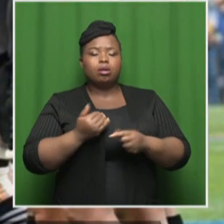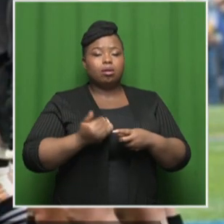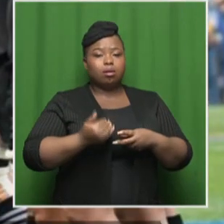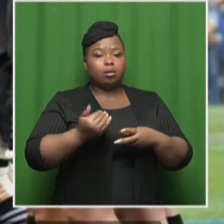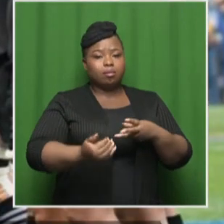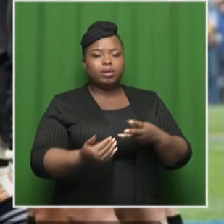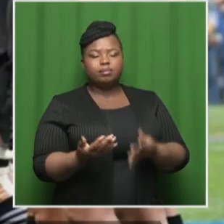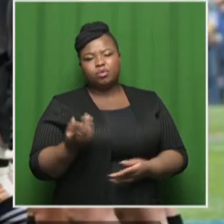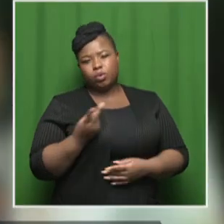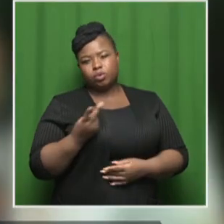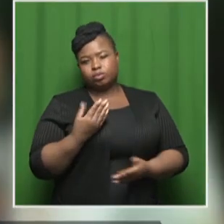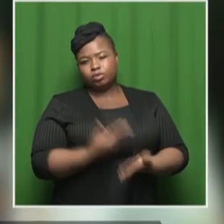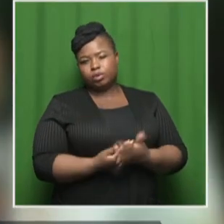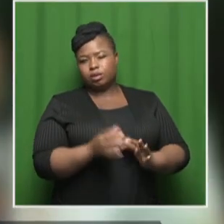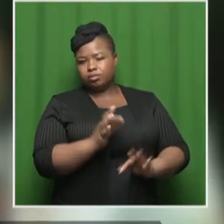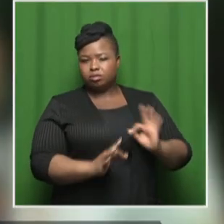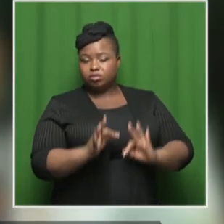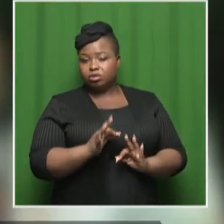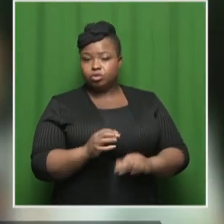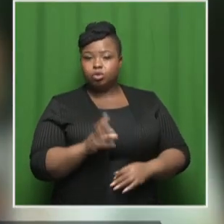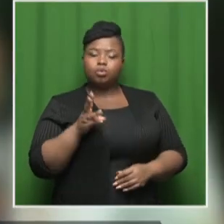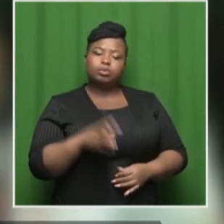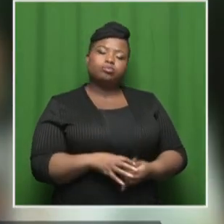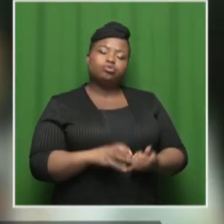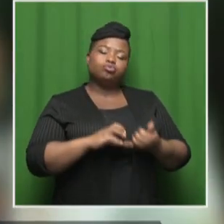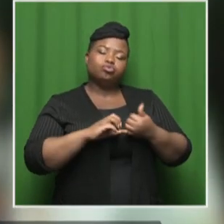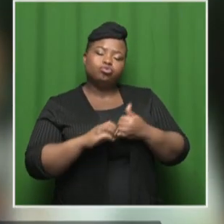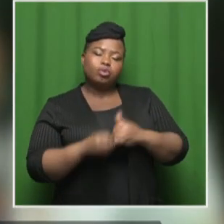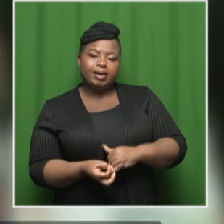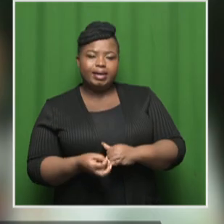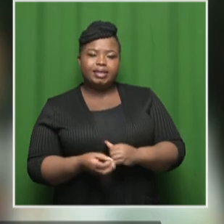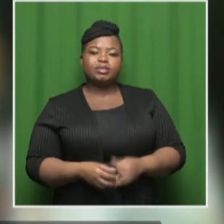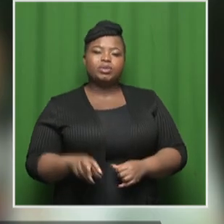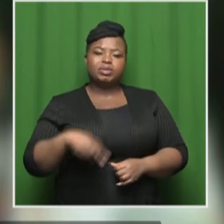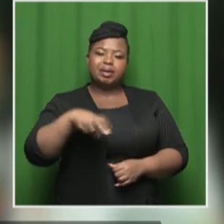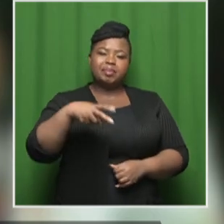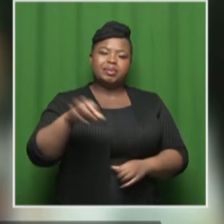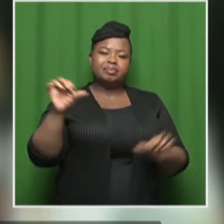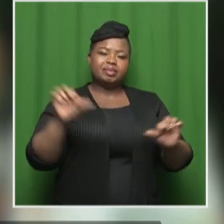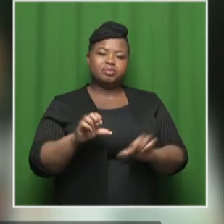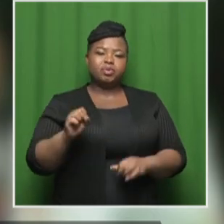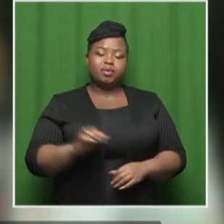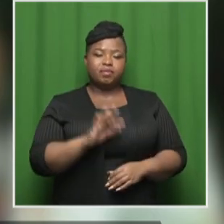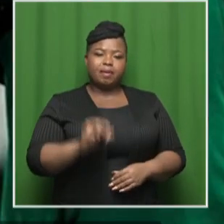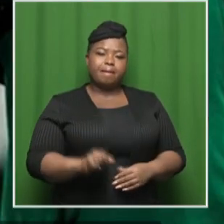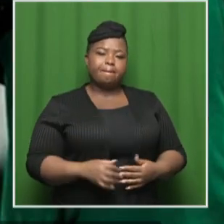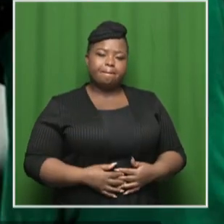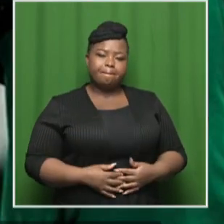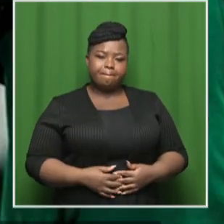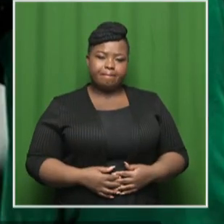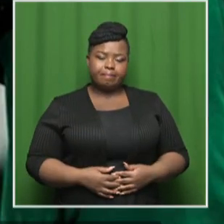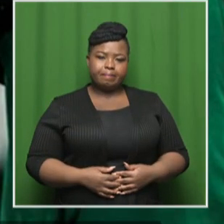me, perhaps talk to us about how often you are trying to have the tour come back to South Africa in terms of